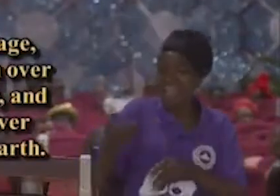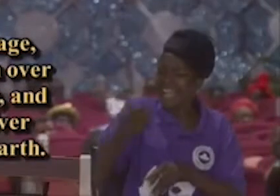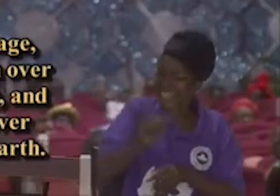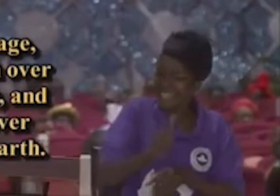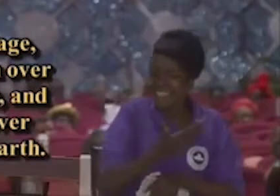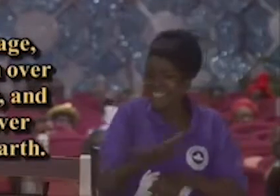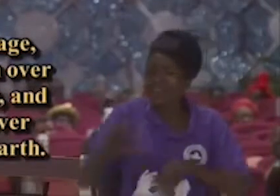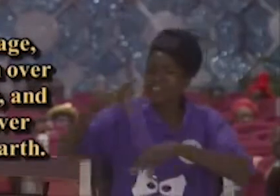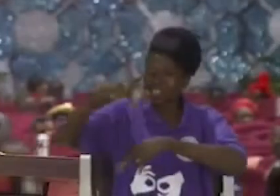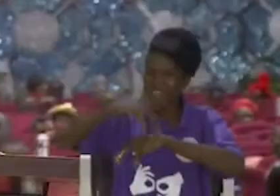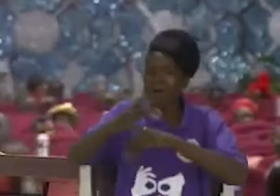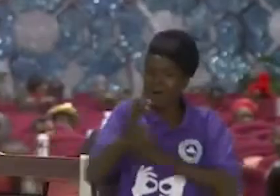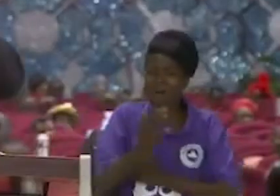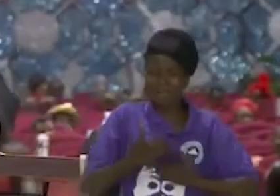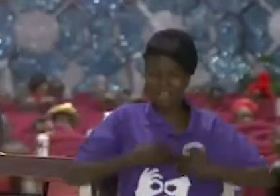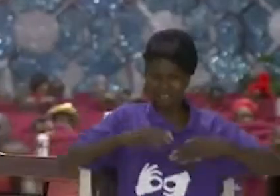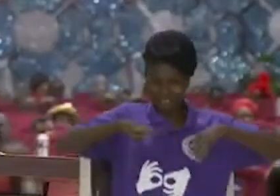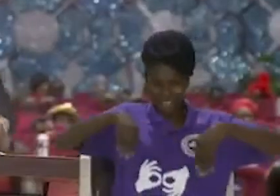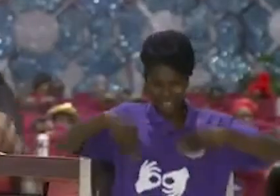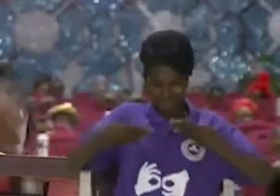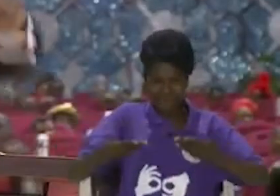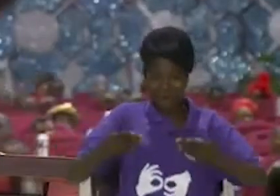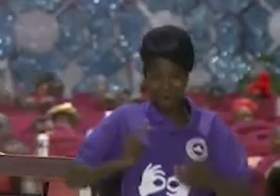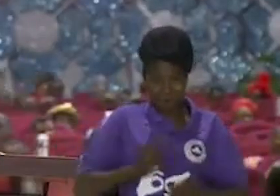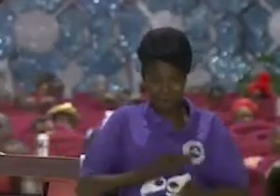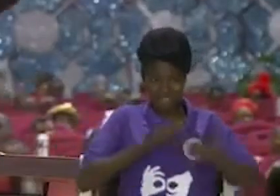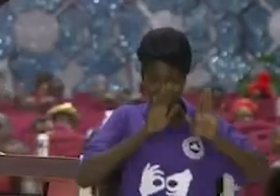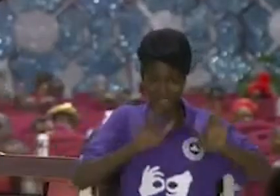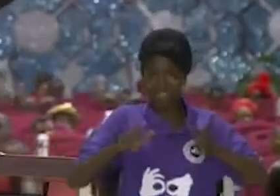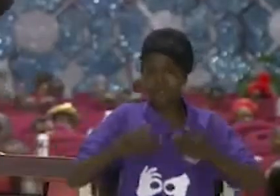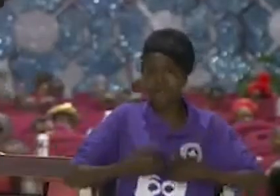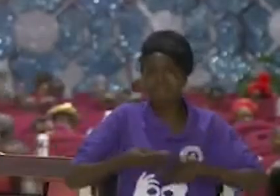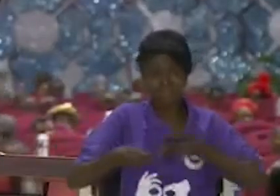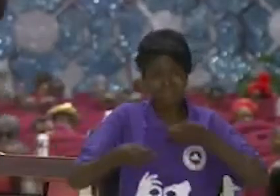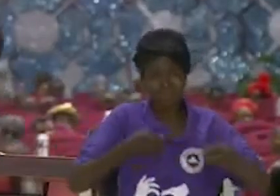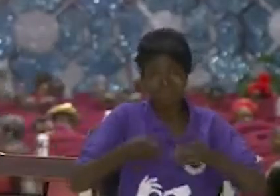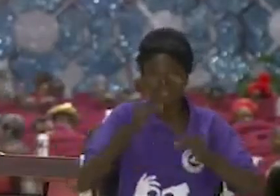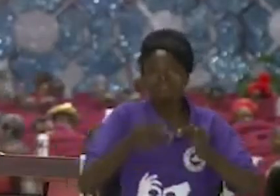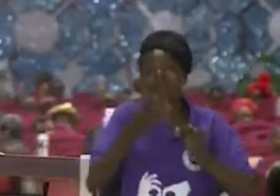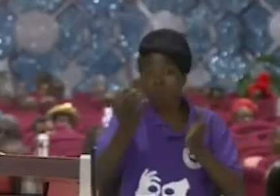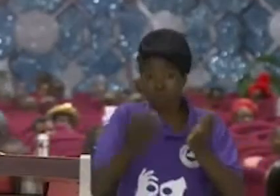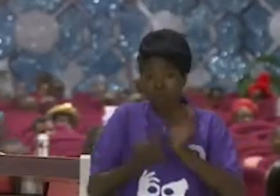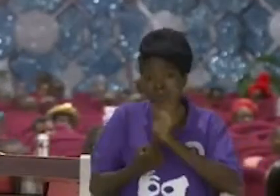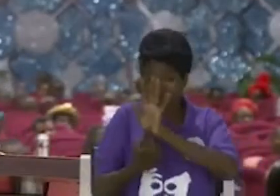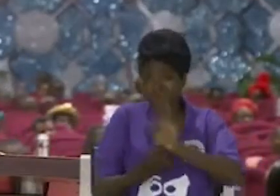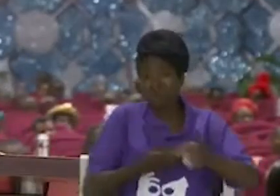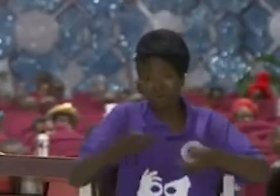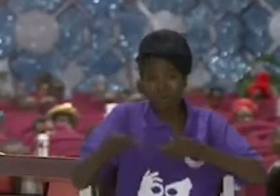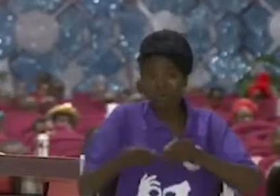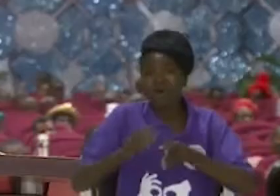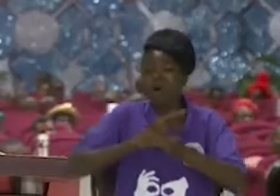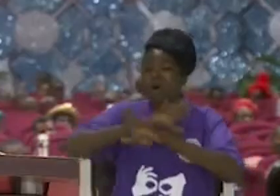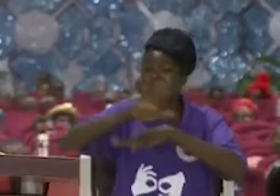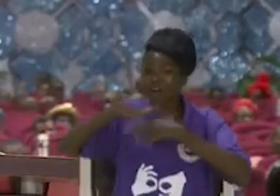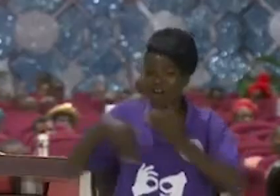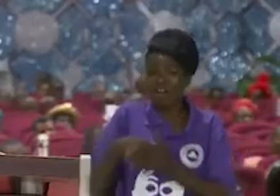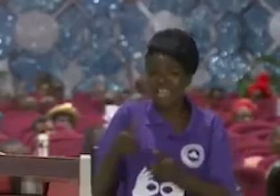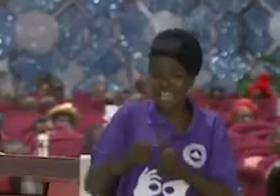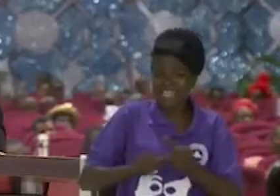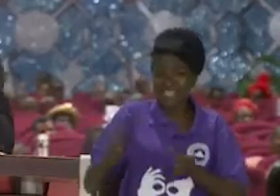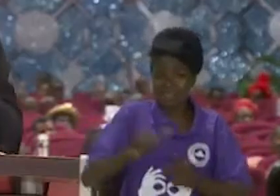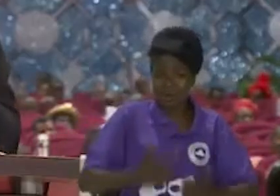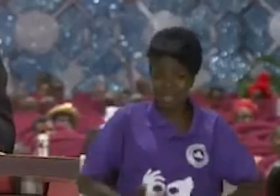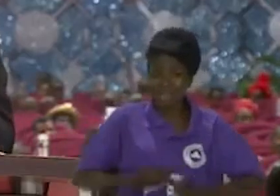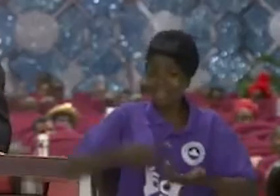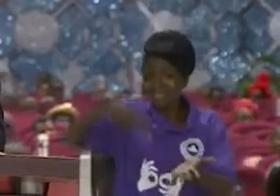earth, God has given to us his children dominion. If you want to exercise dominion over every sphere of your life, rise up on